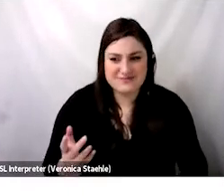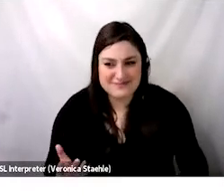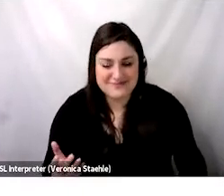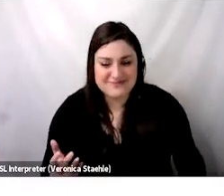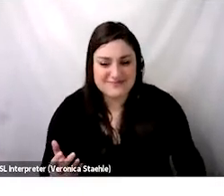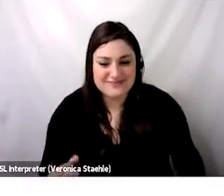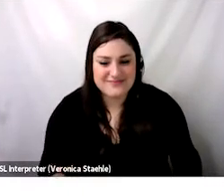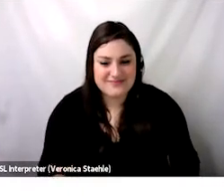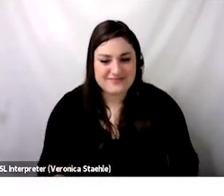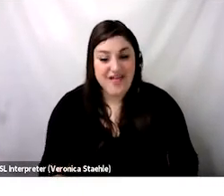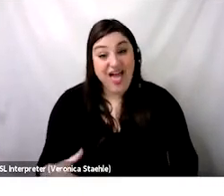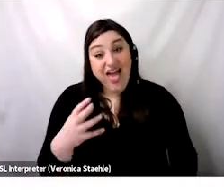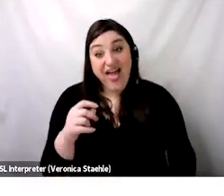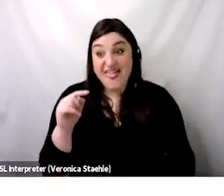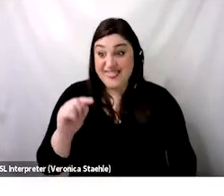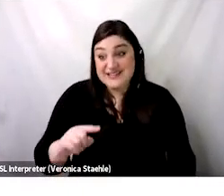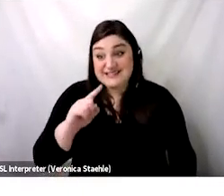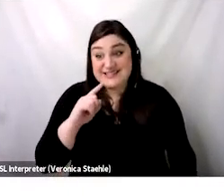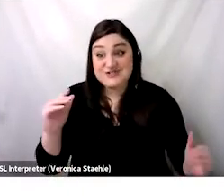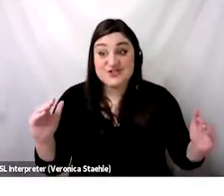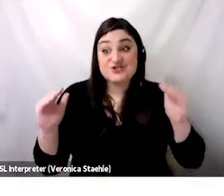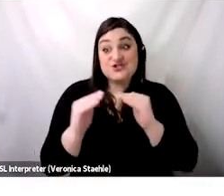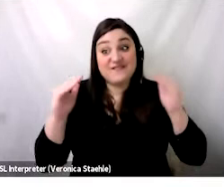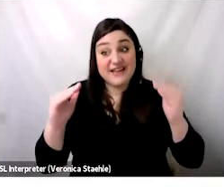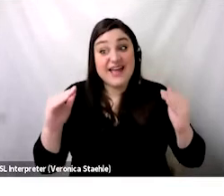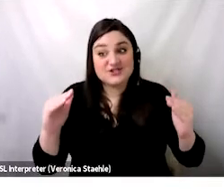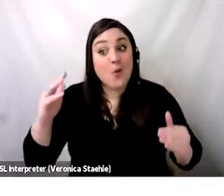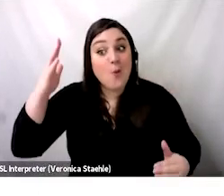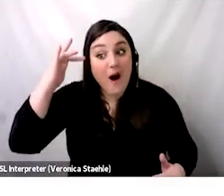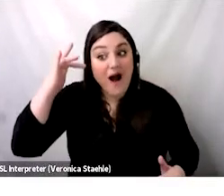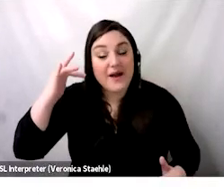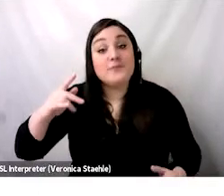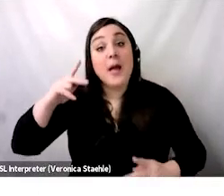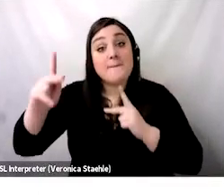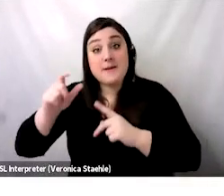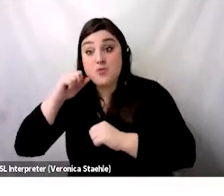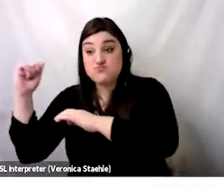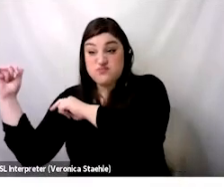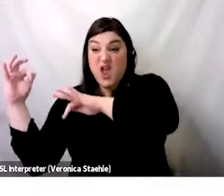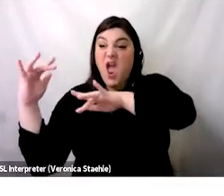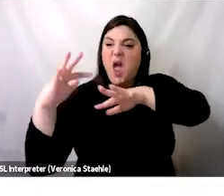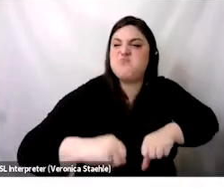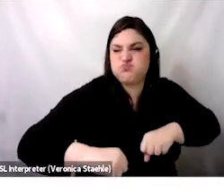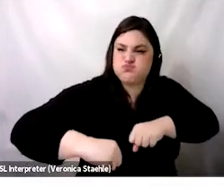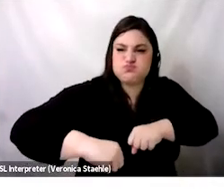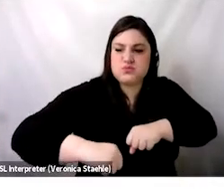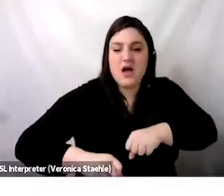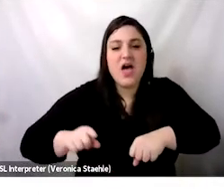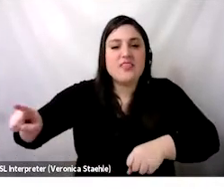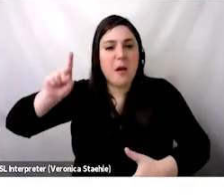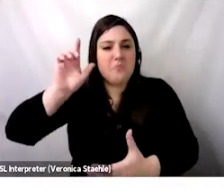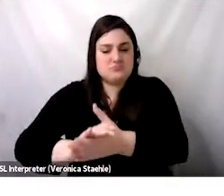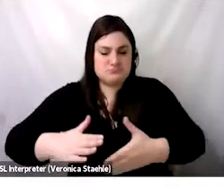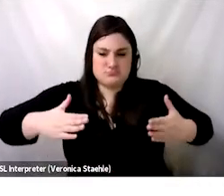colonialism. The colonizers thought that they were the superior race and that anyone who was